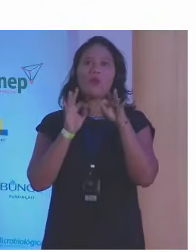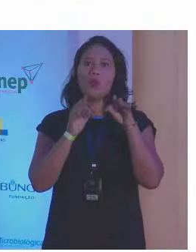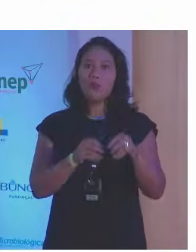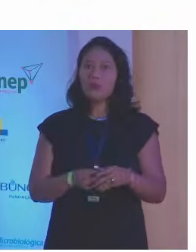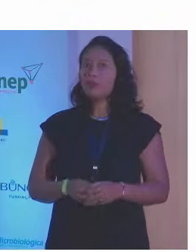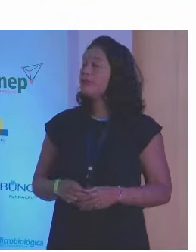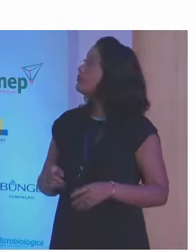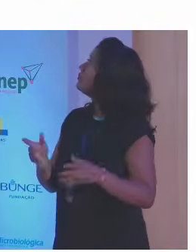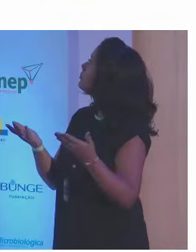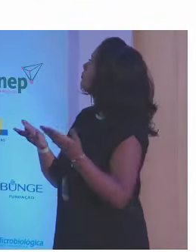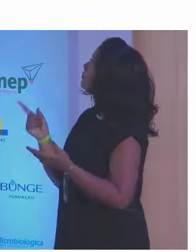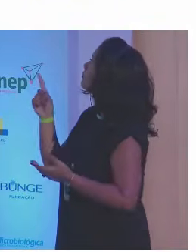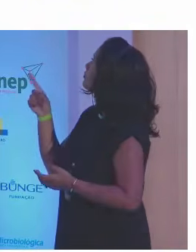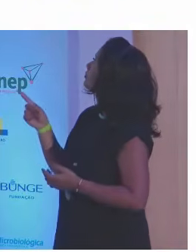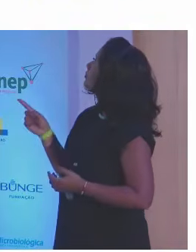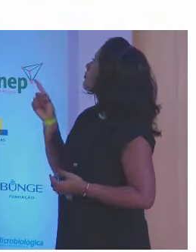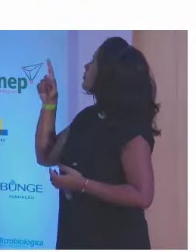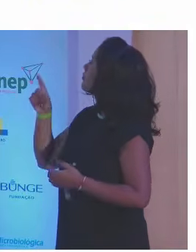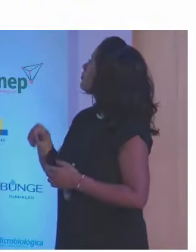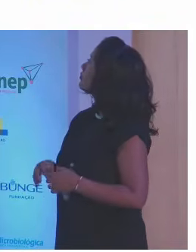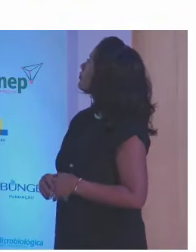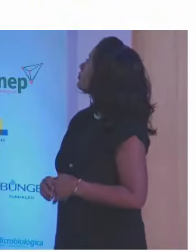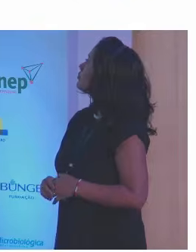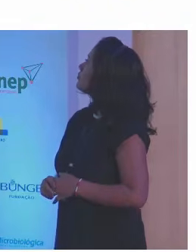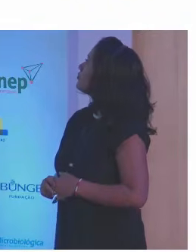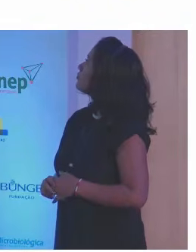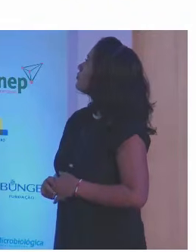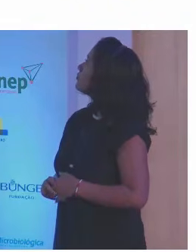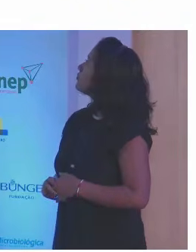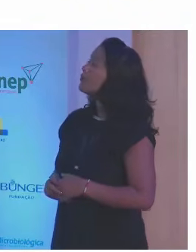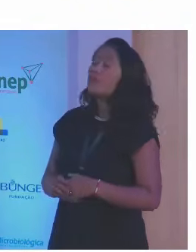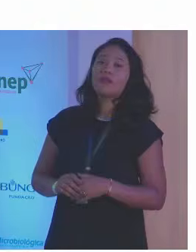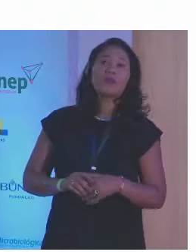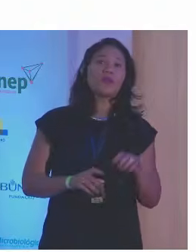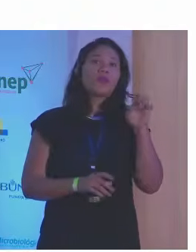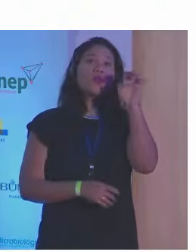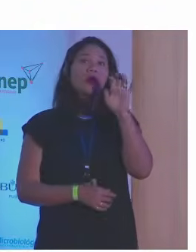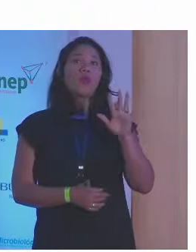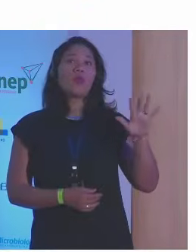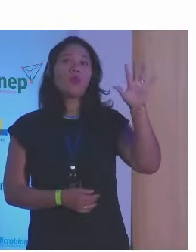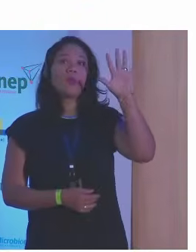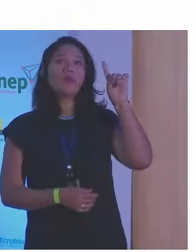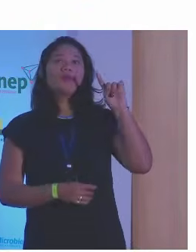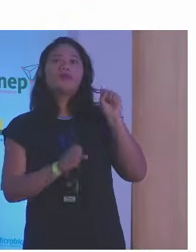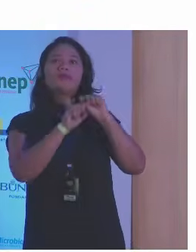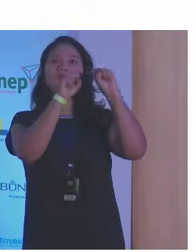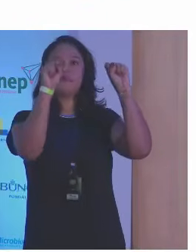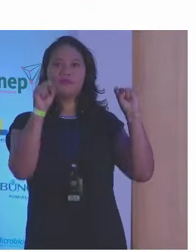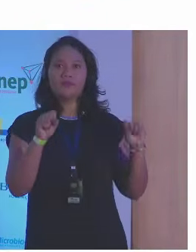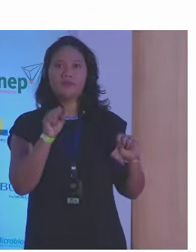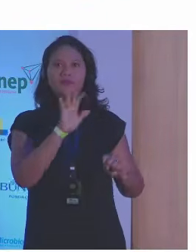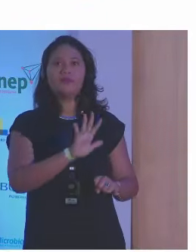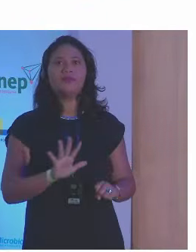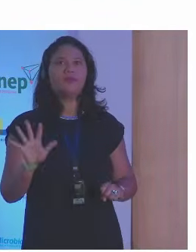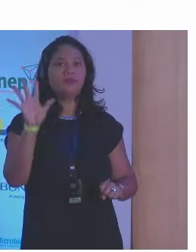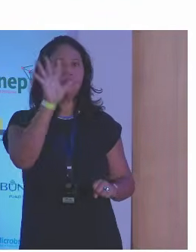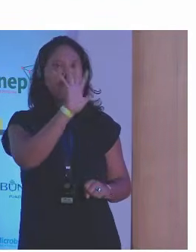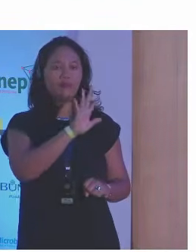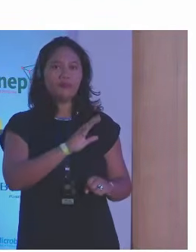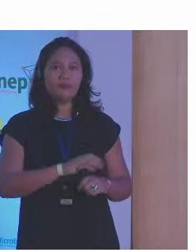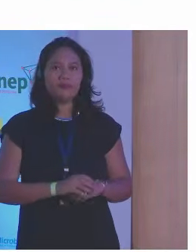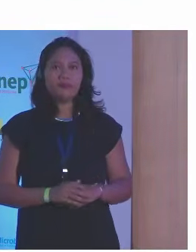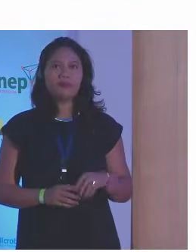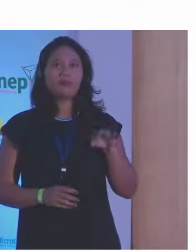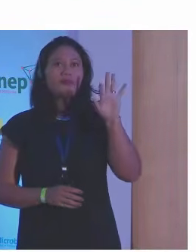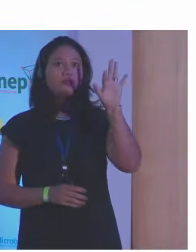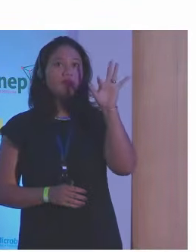was the situation in Europe, I mean, this is just the European system that you have the French system there, and